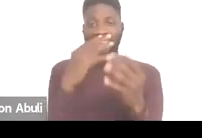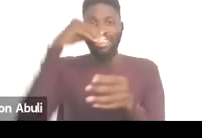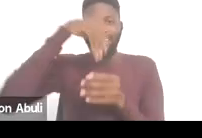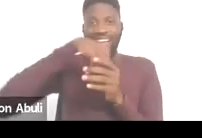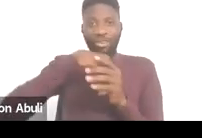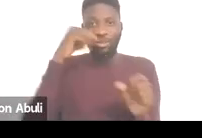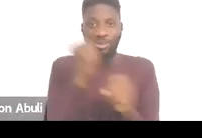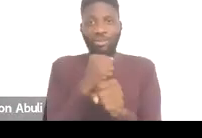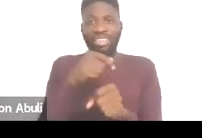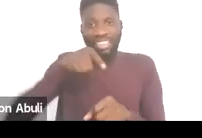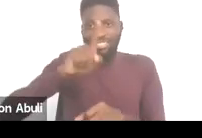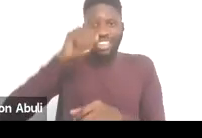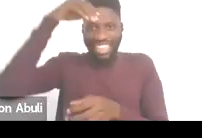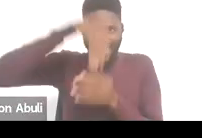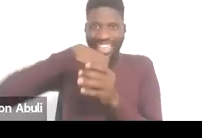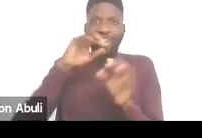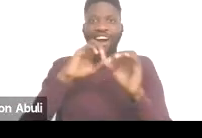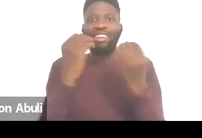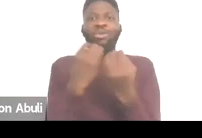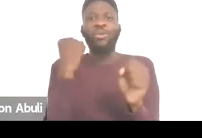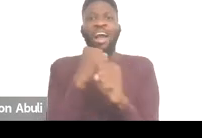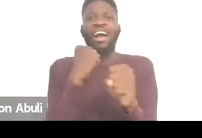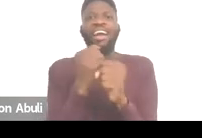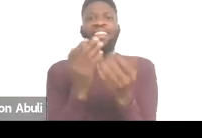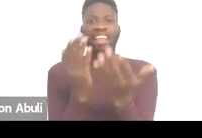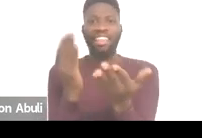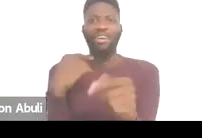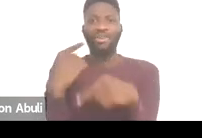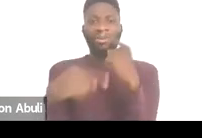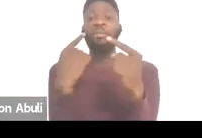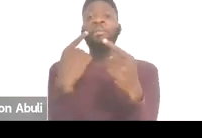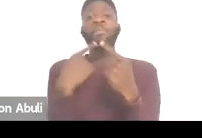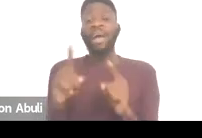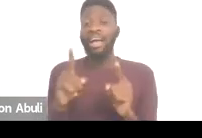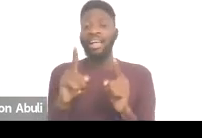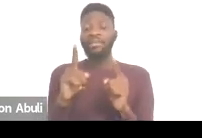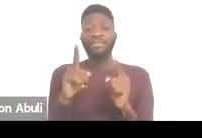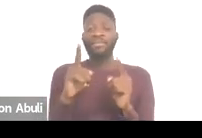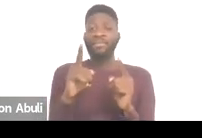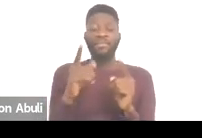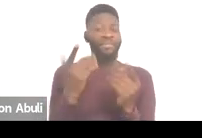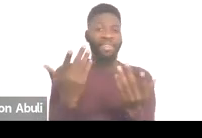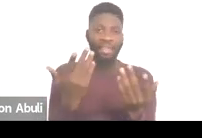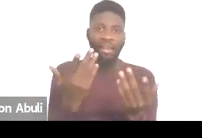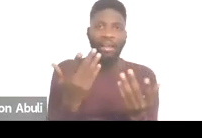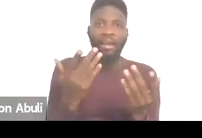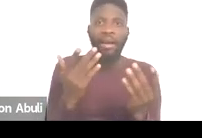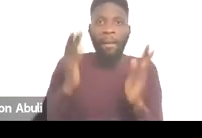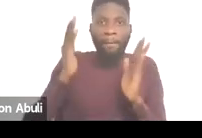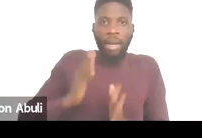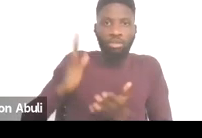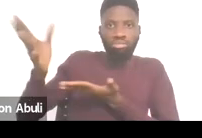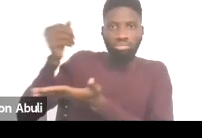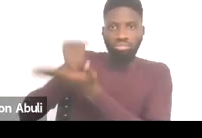already working in the organization, but the person that gets the job